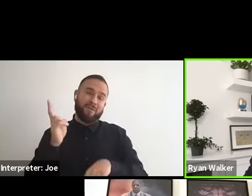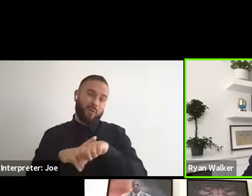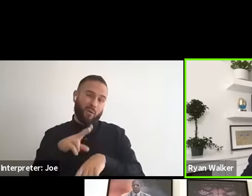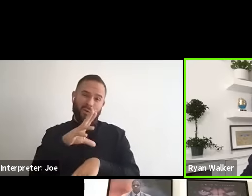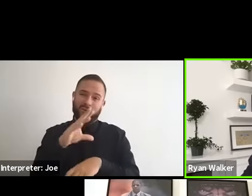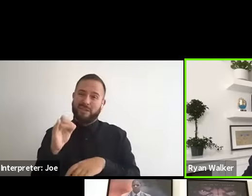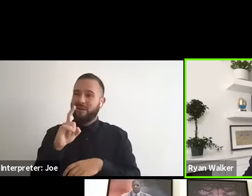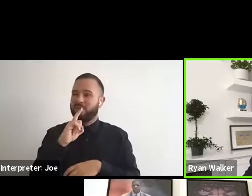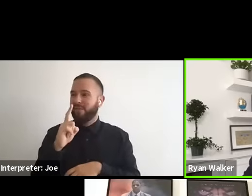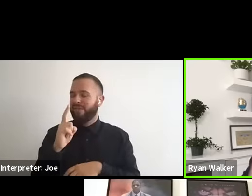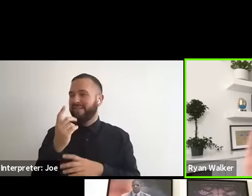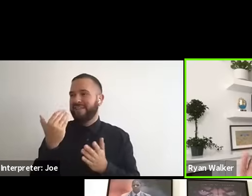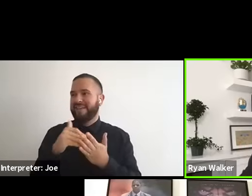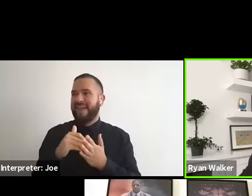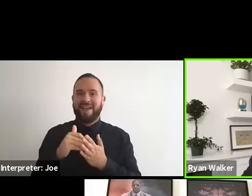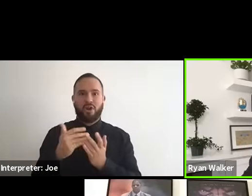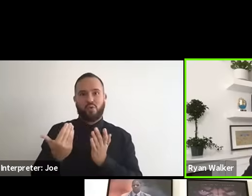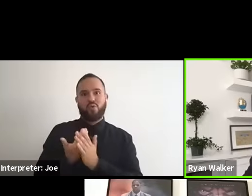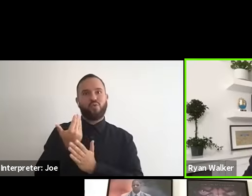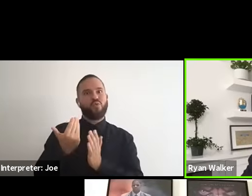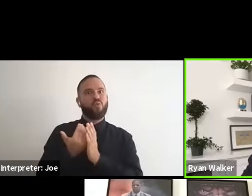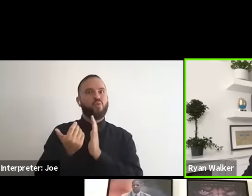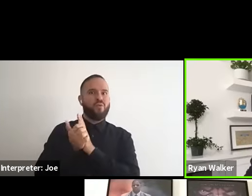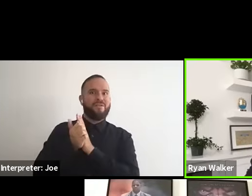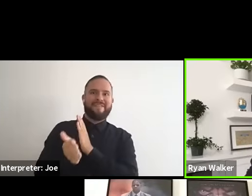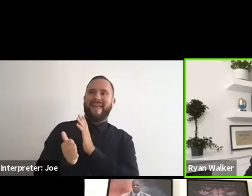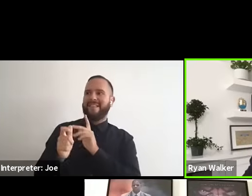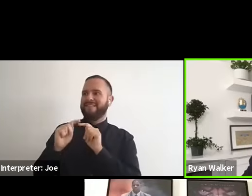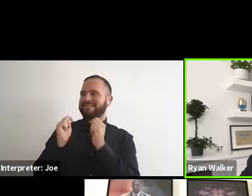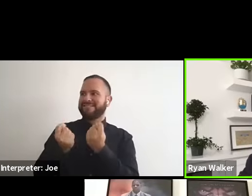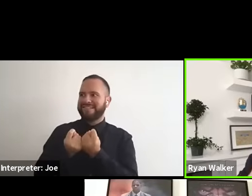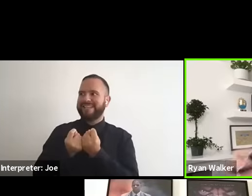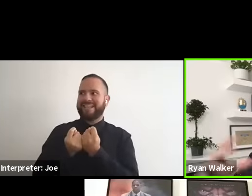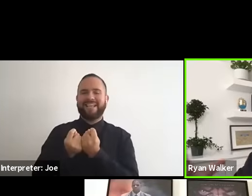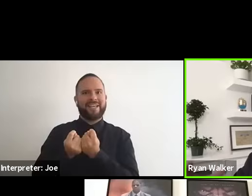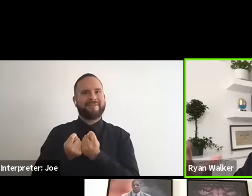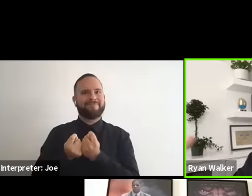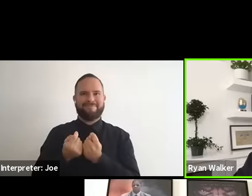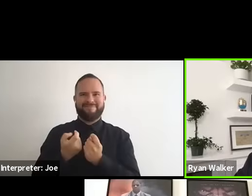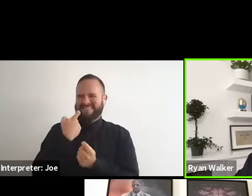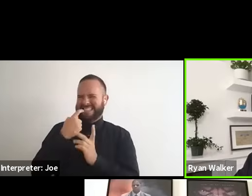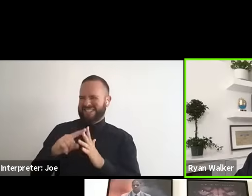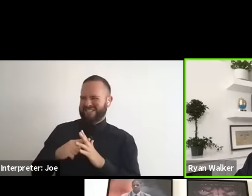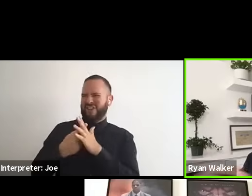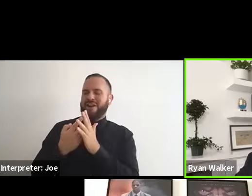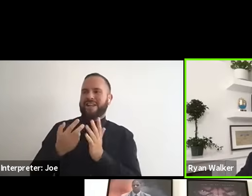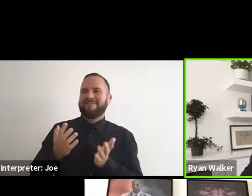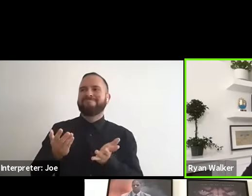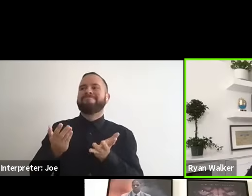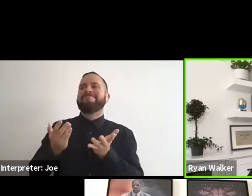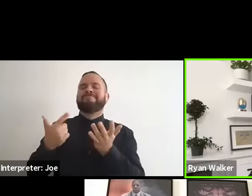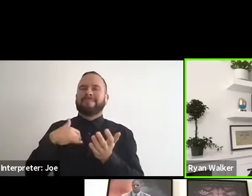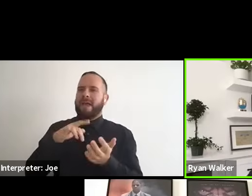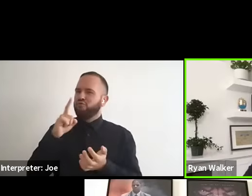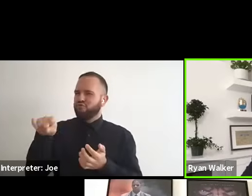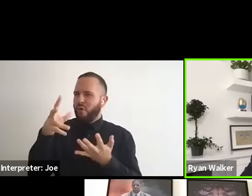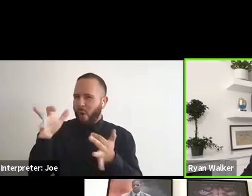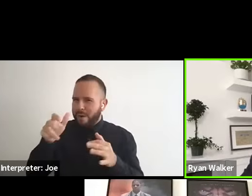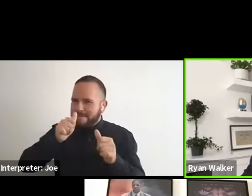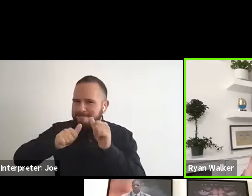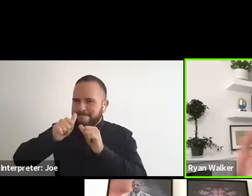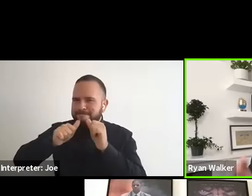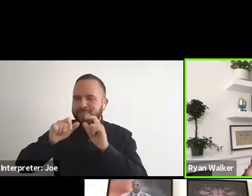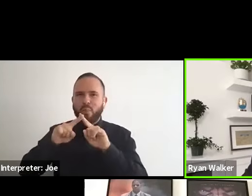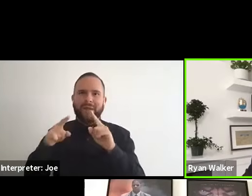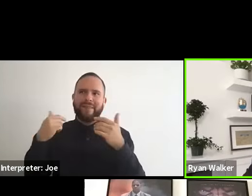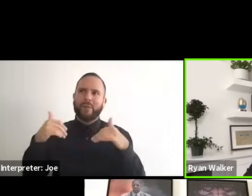talents team, I'm sure, hopefully not, but I'm sure you've dealt with some crisis management situations. When and